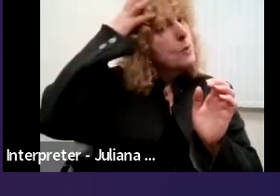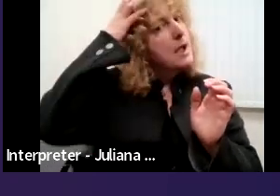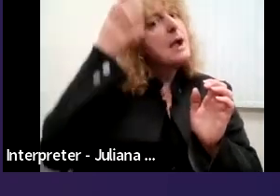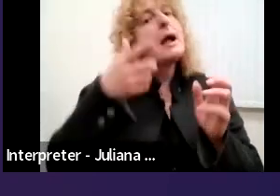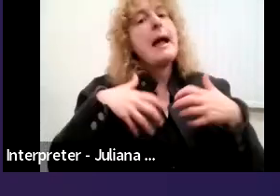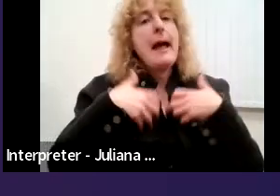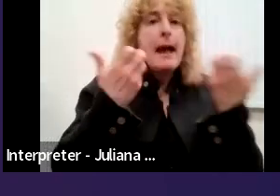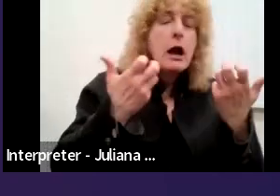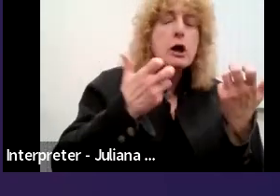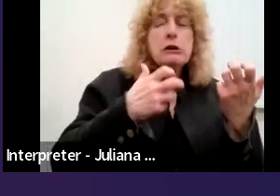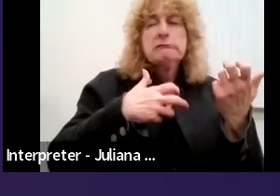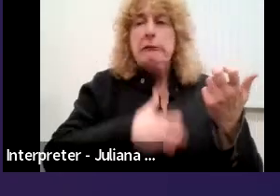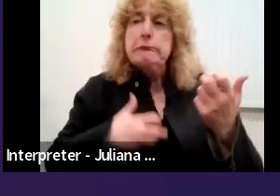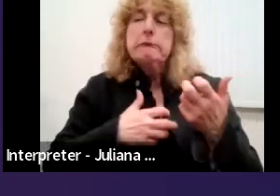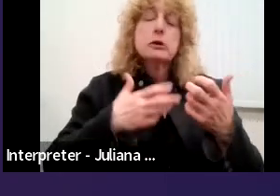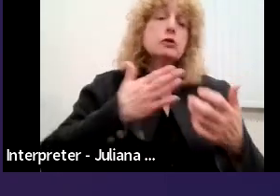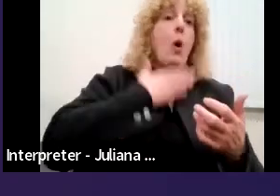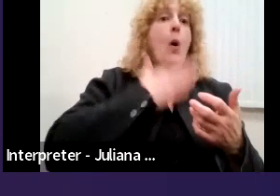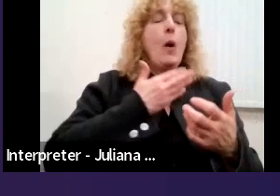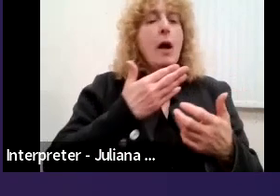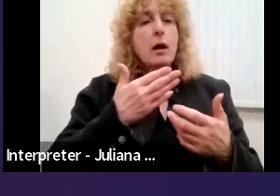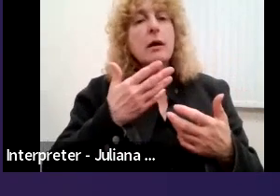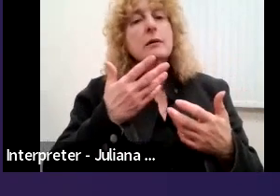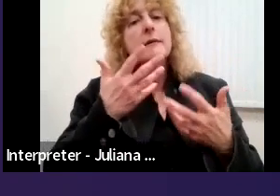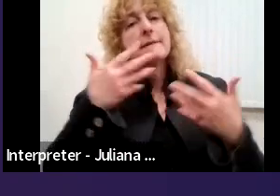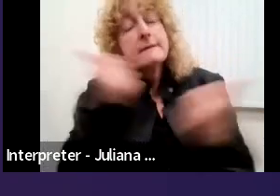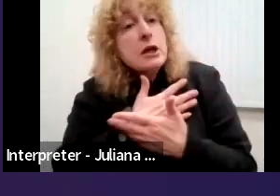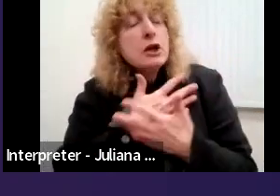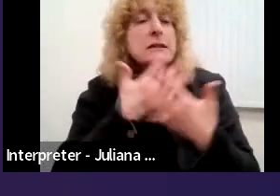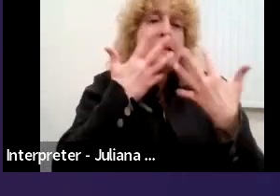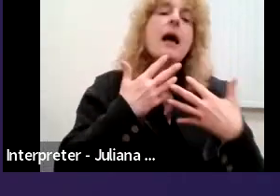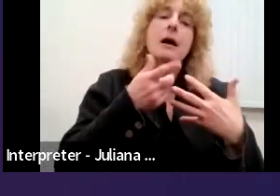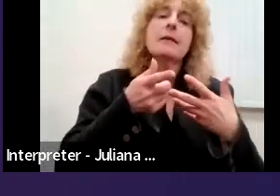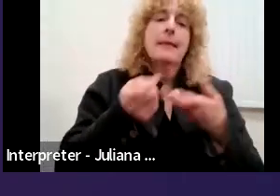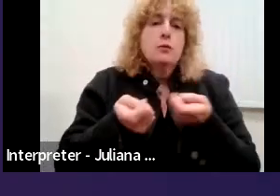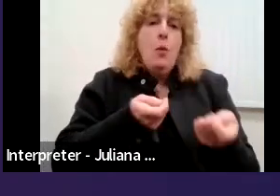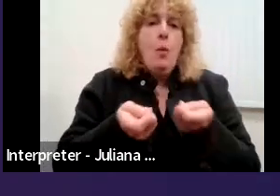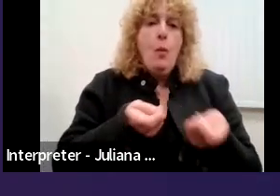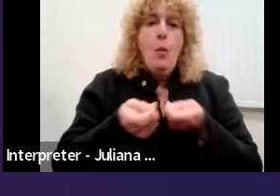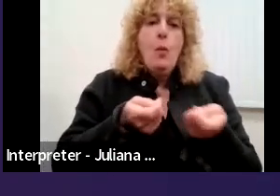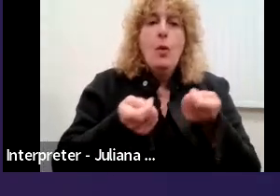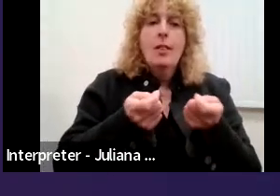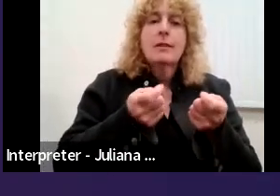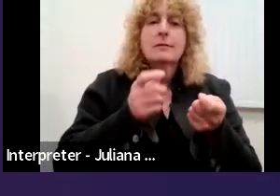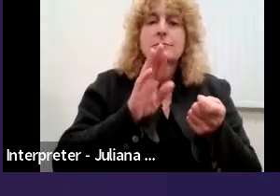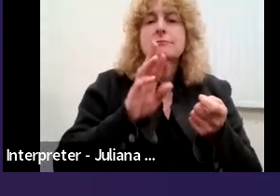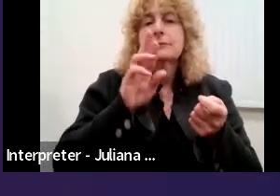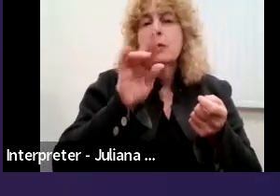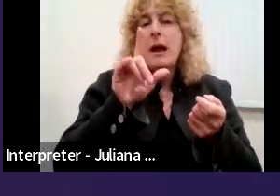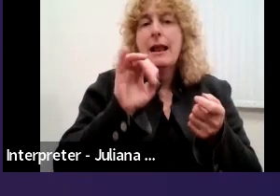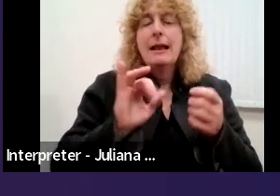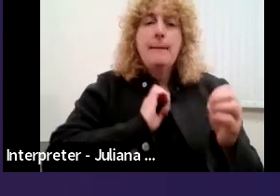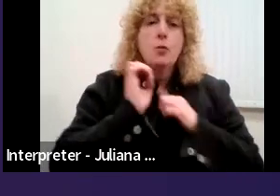happiness, and fear and sadness, and they are controlling Riley's emotions.